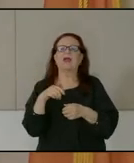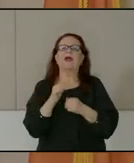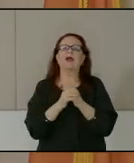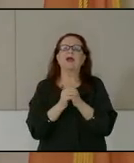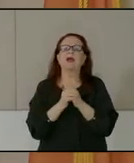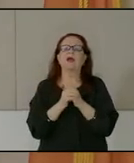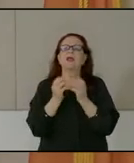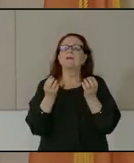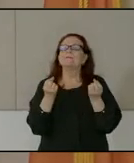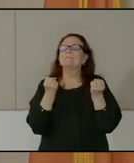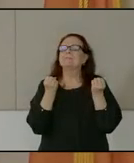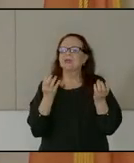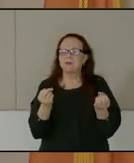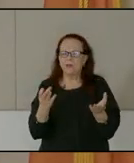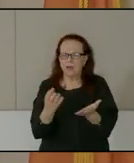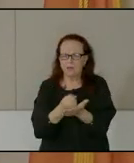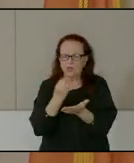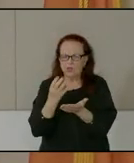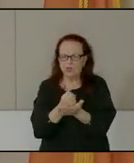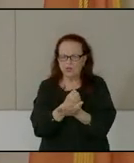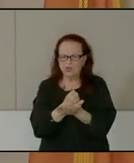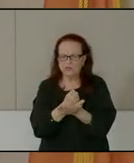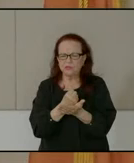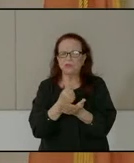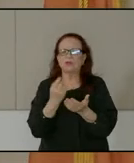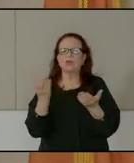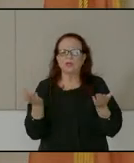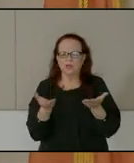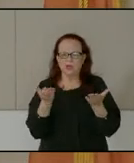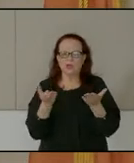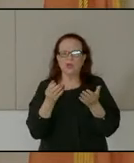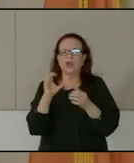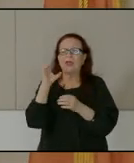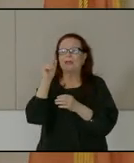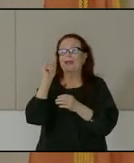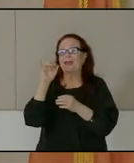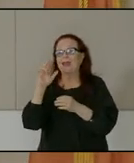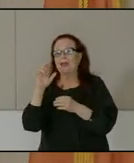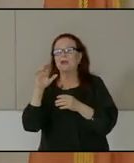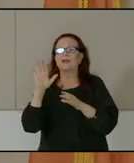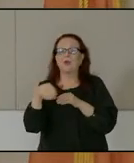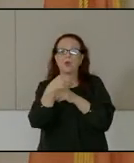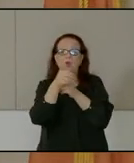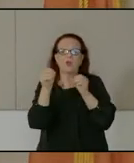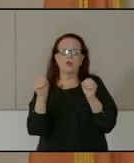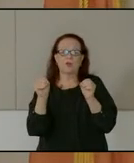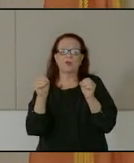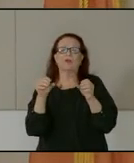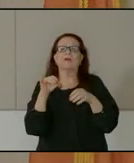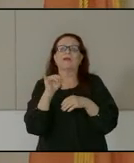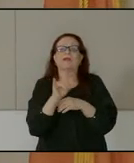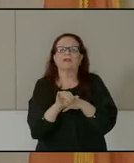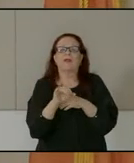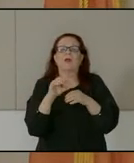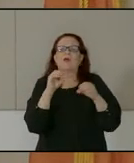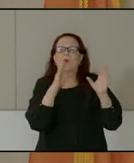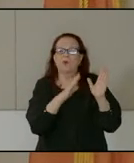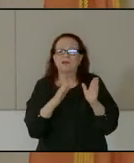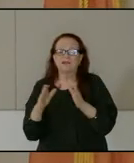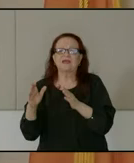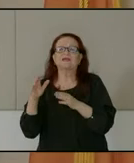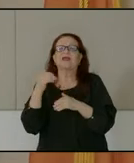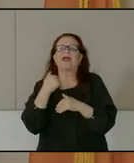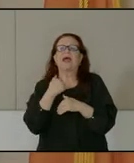many opportunities to be had in this moment. CARE as an organization is serving as a program administrator for two major